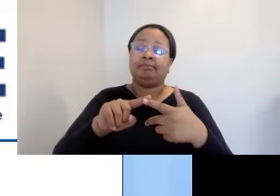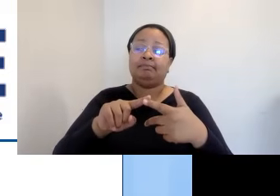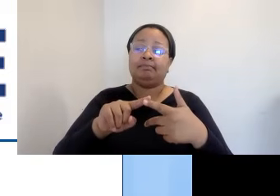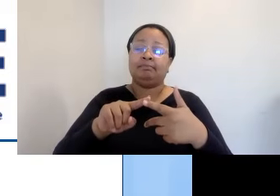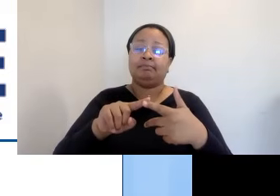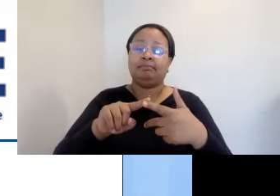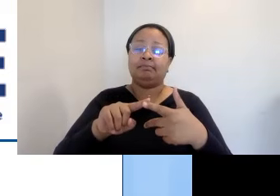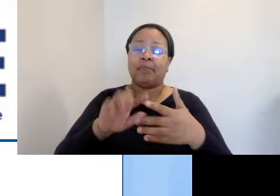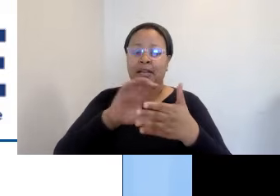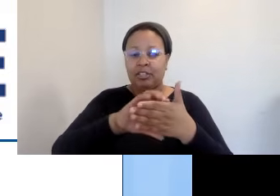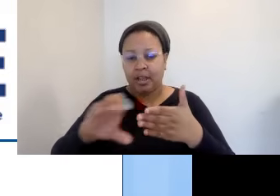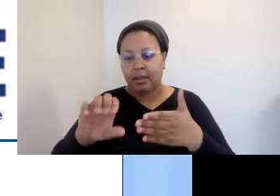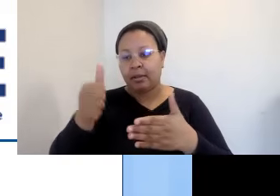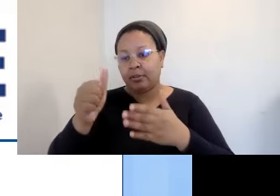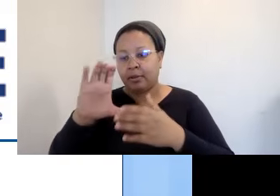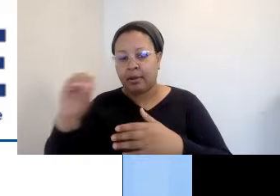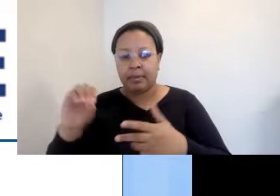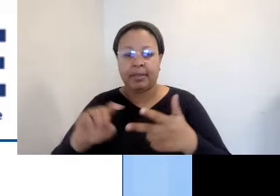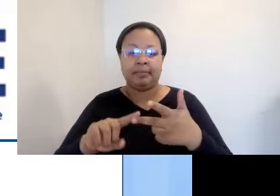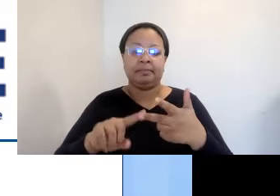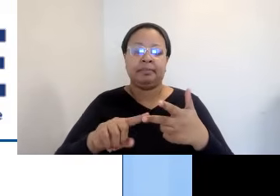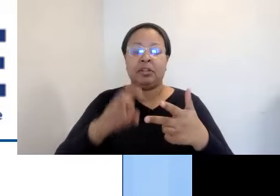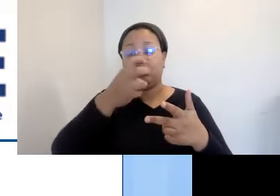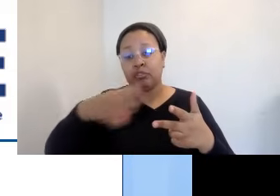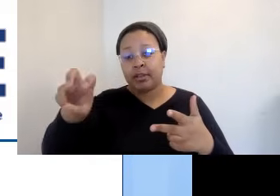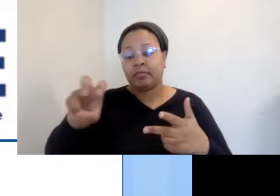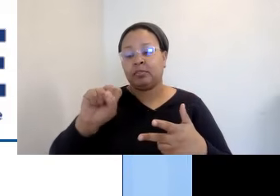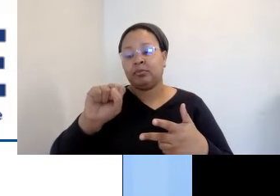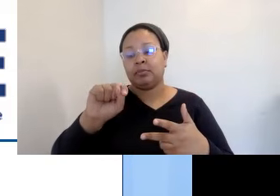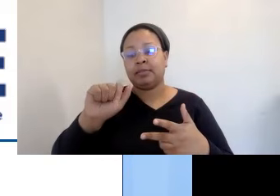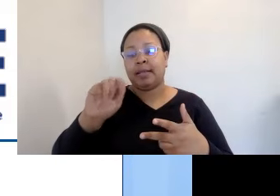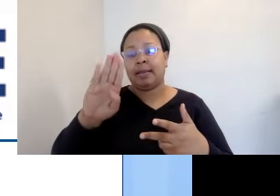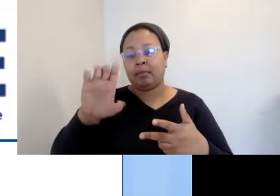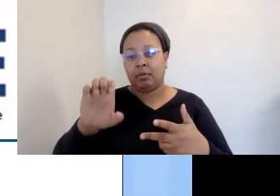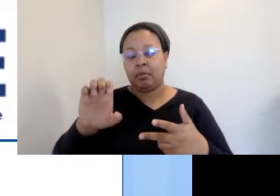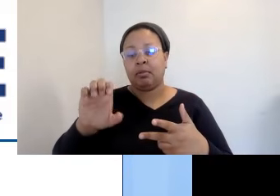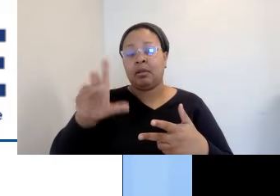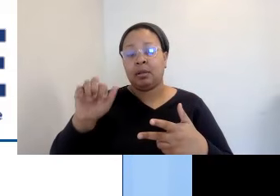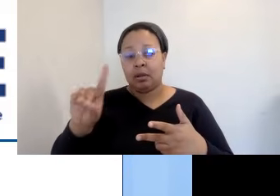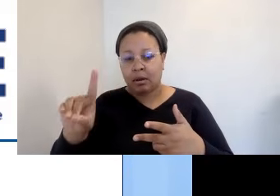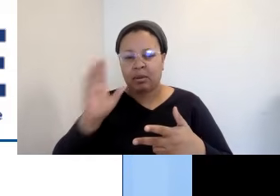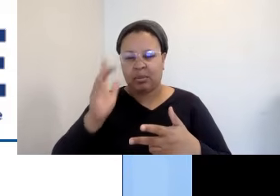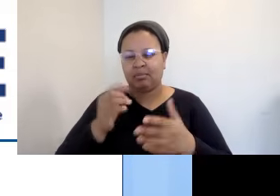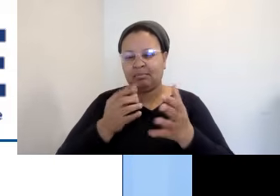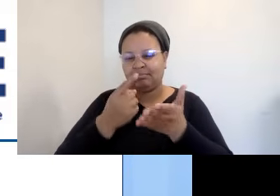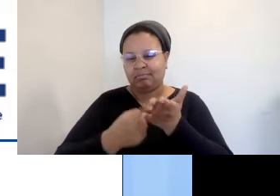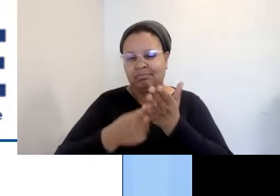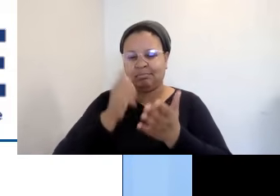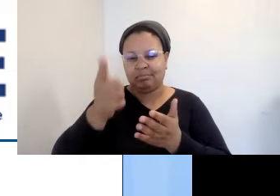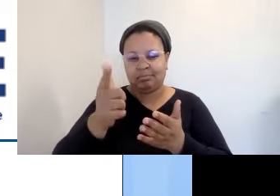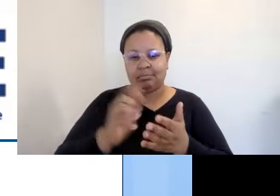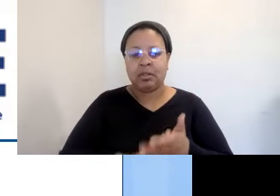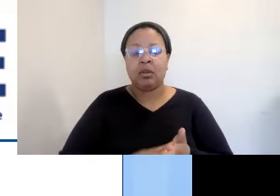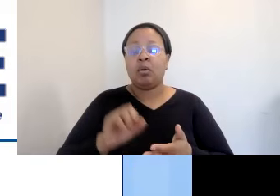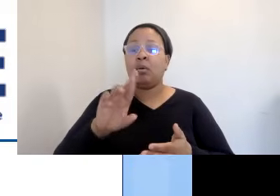talk about that on the next slide. And all withdrawals are free, and there are no limits. It's your money. You can spend